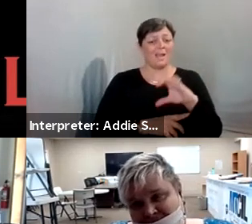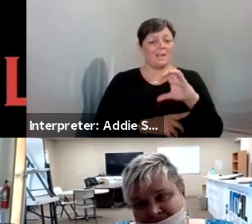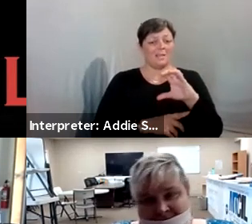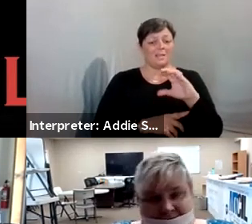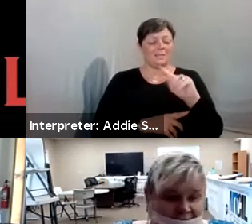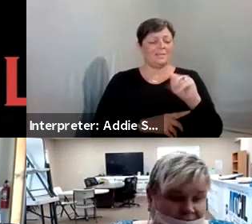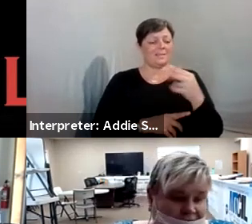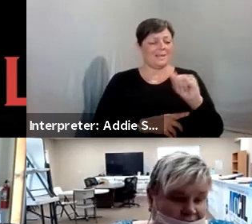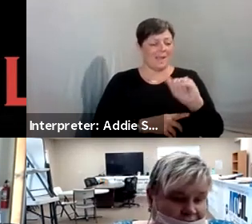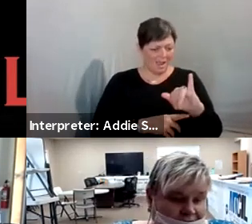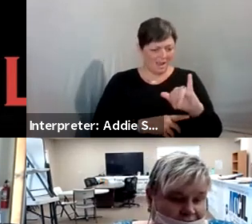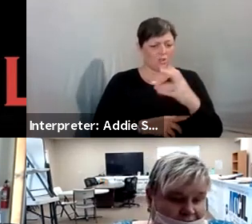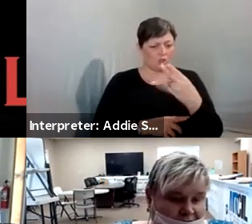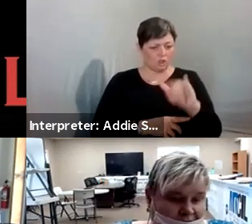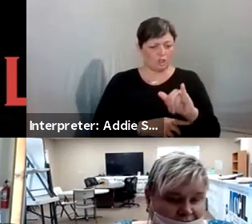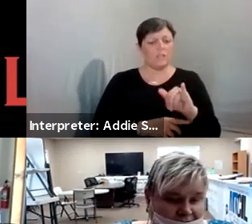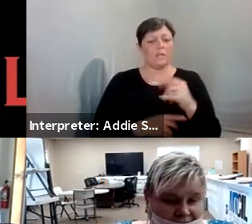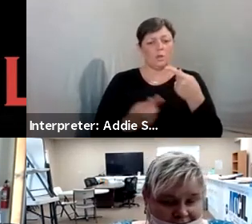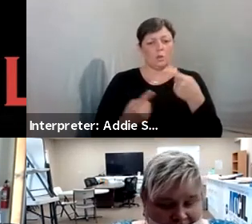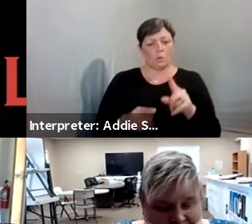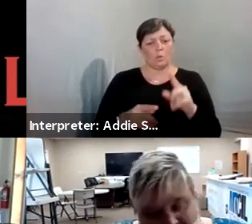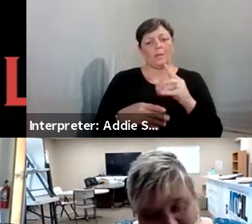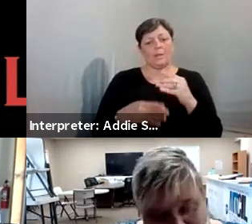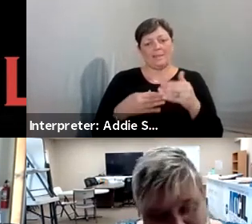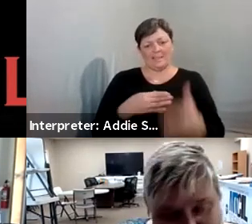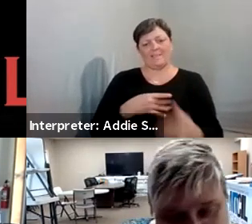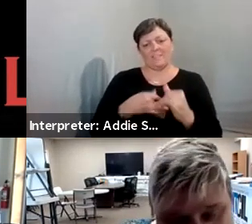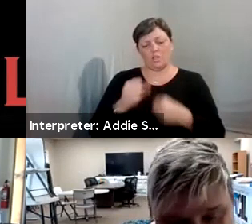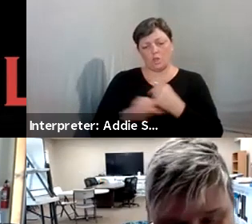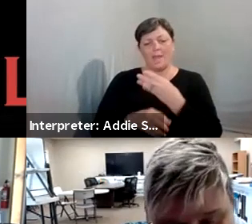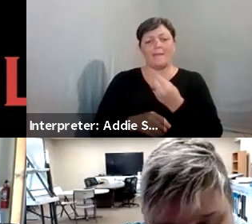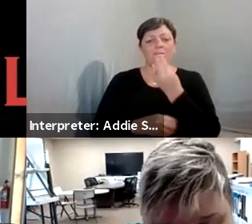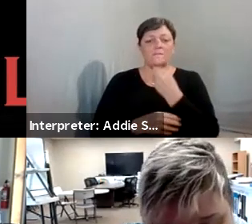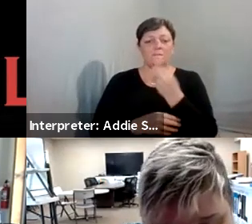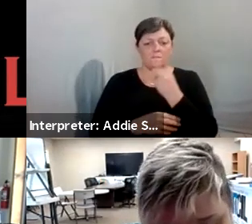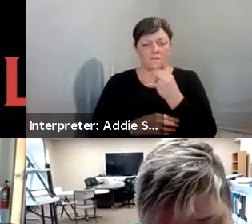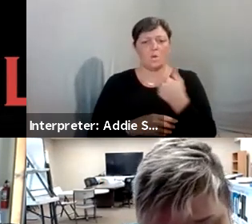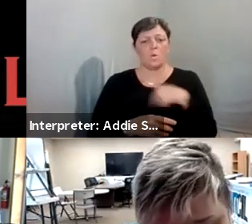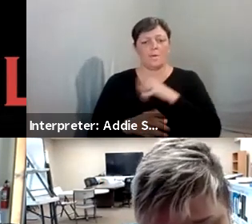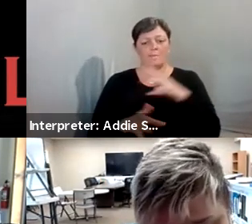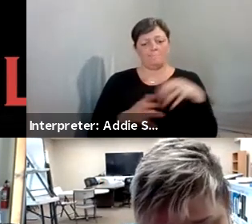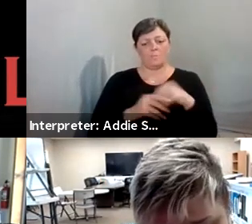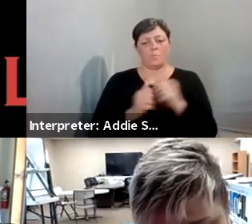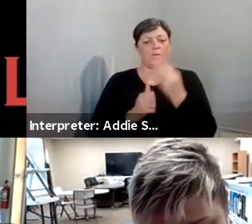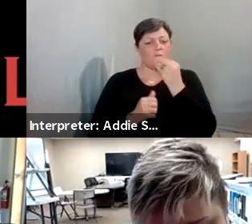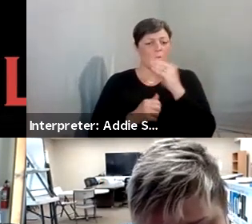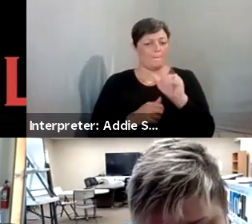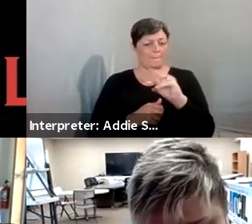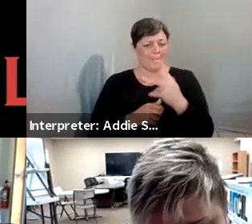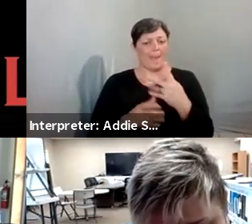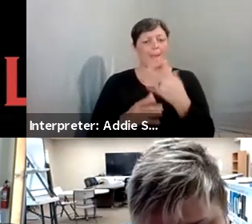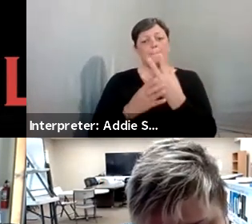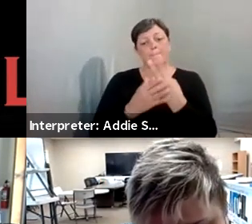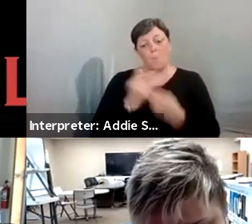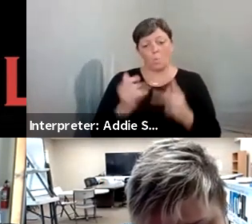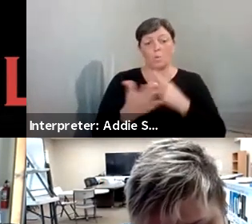year, and we're also doing food. Food was another issue, so we became part of the food bank. So both programs are till the